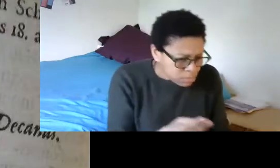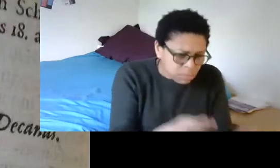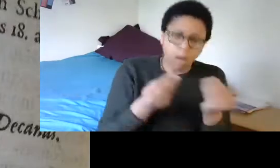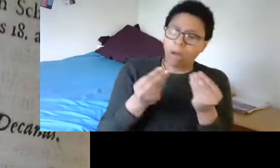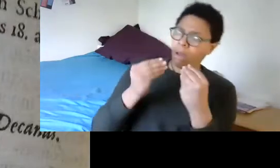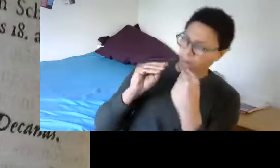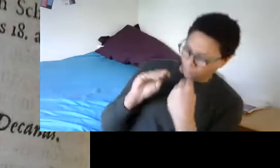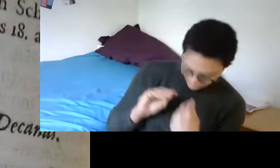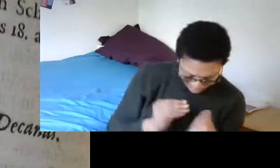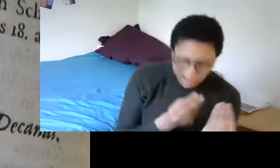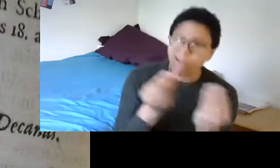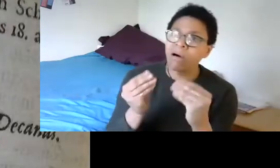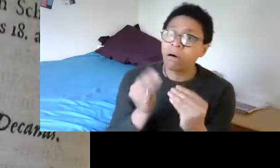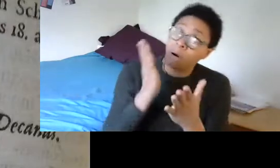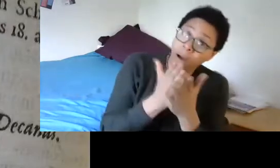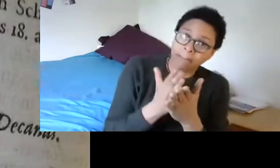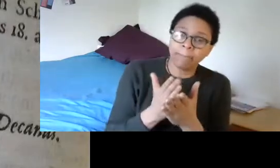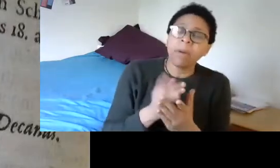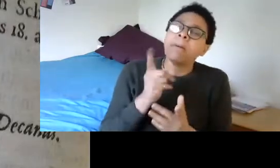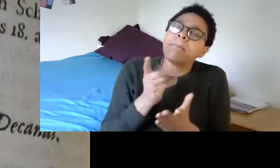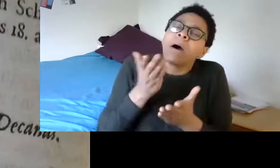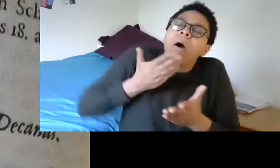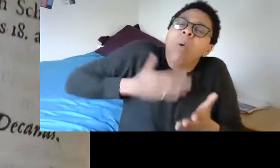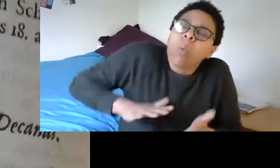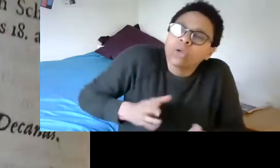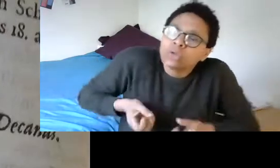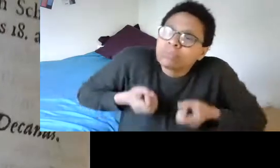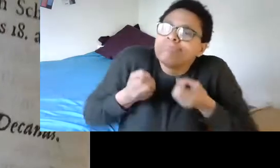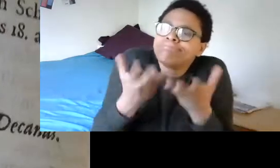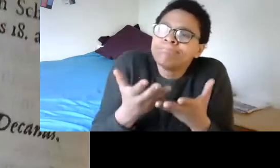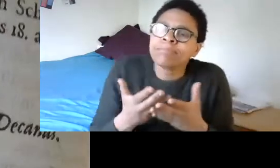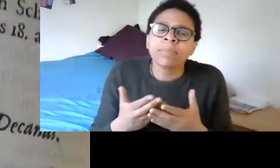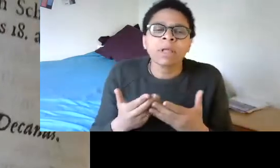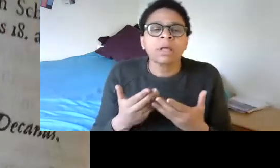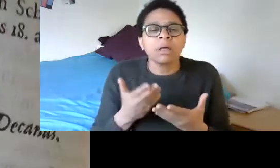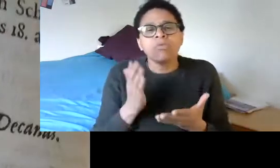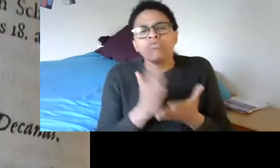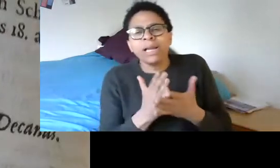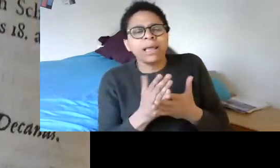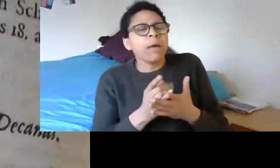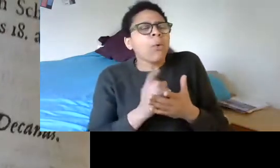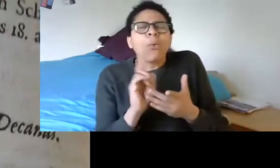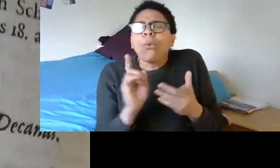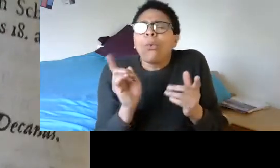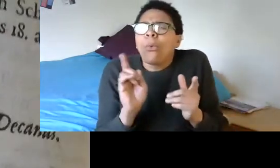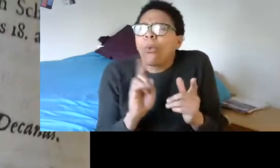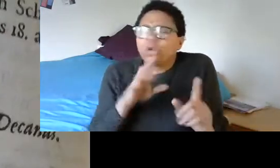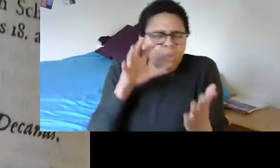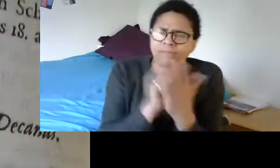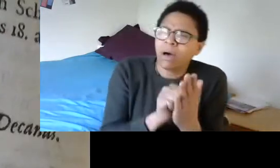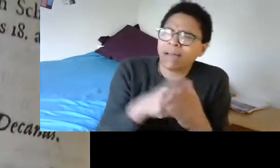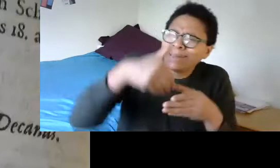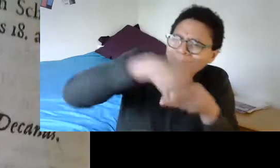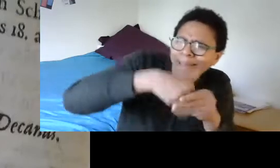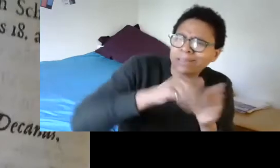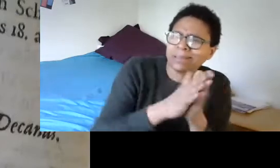Ultimately, what I want to get across is the sheer breadth and depth of discoveries that can be made within rare books, the questions these finds raise from both a